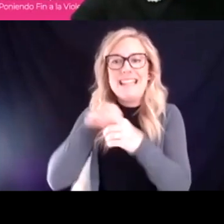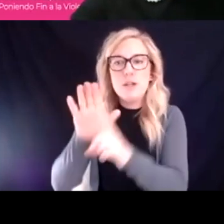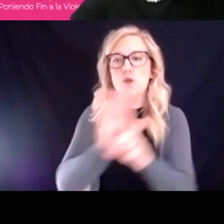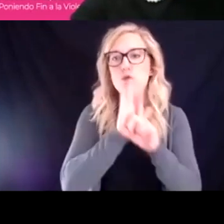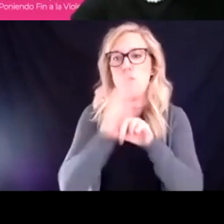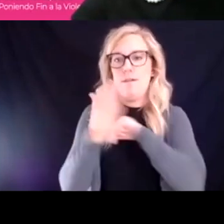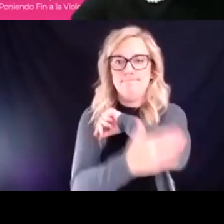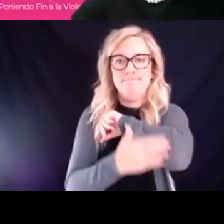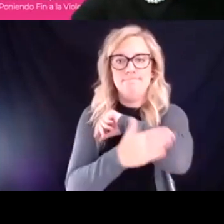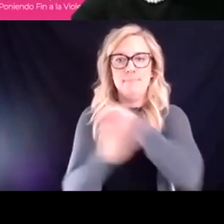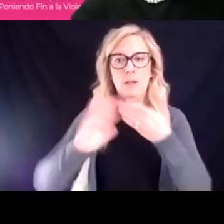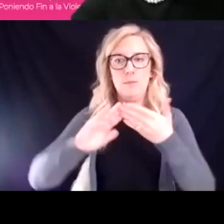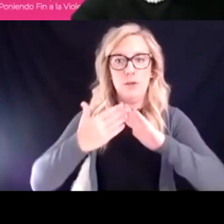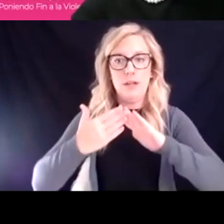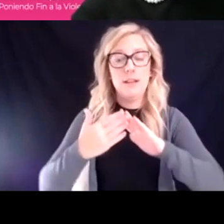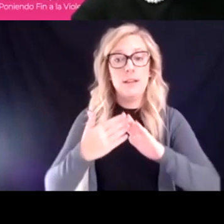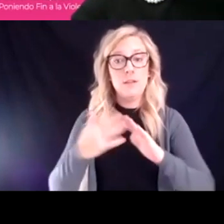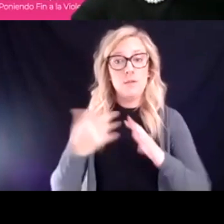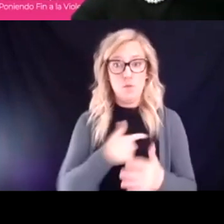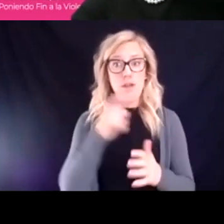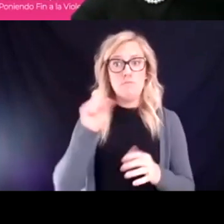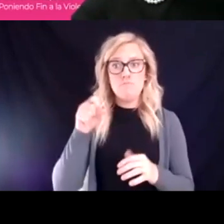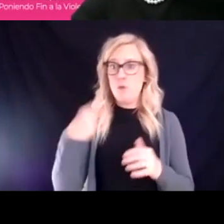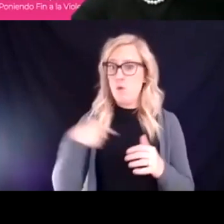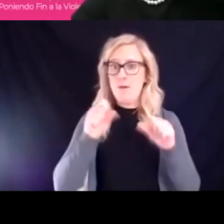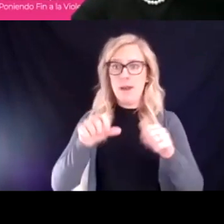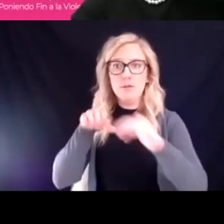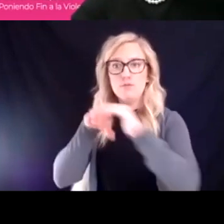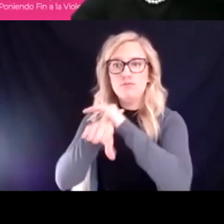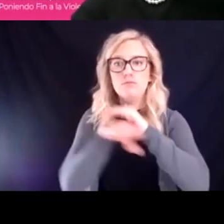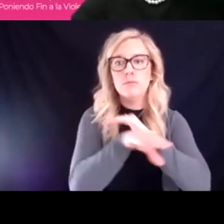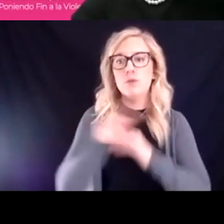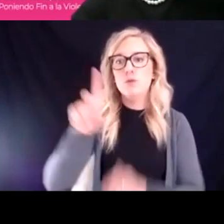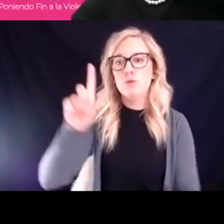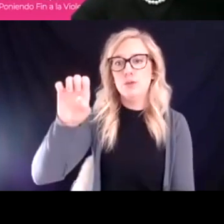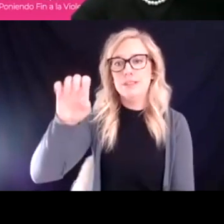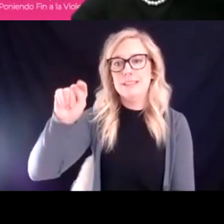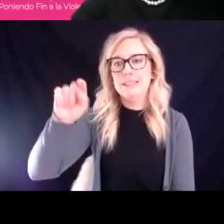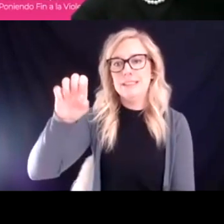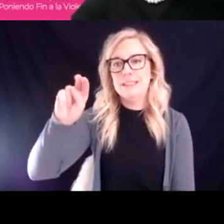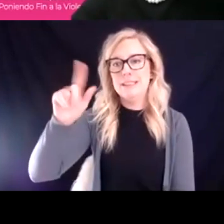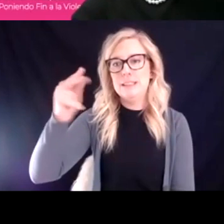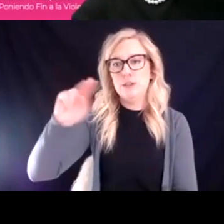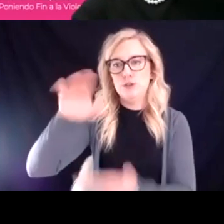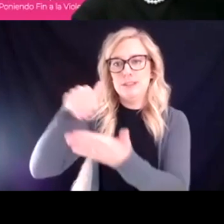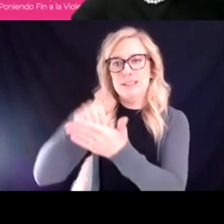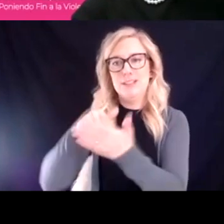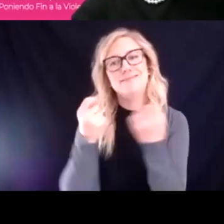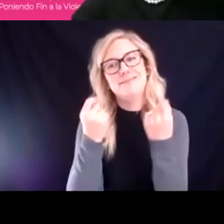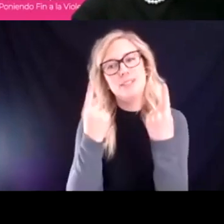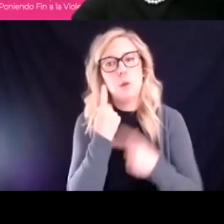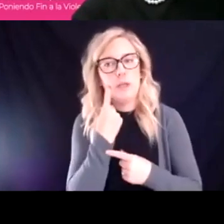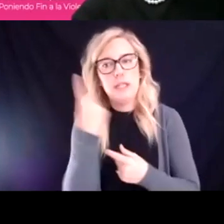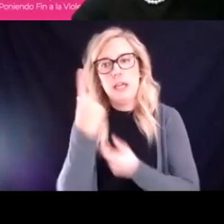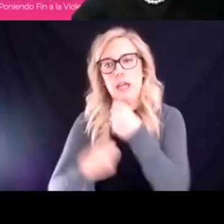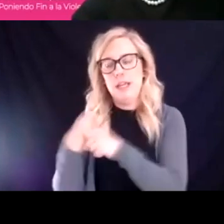yes, we were able to access these detention centers. Of course, during the last year, we've not been able to be there in person. We haven't